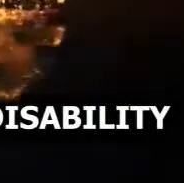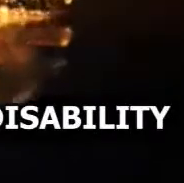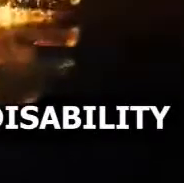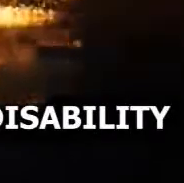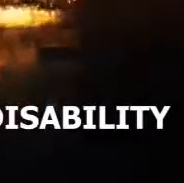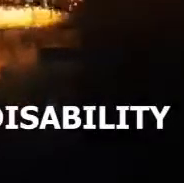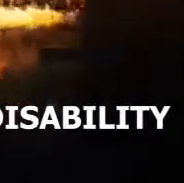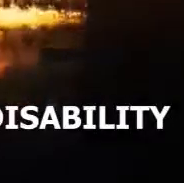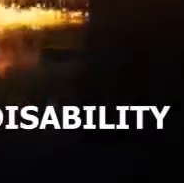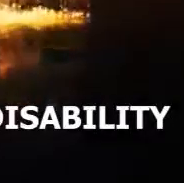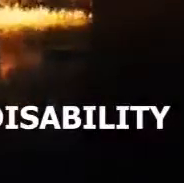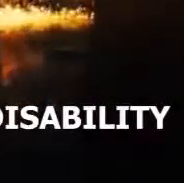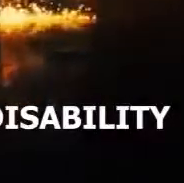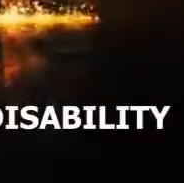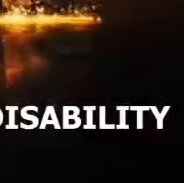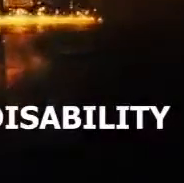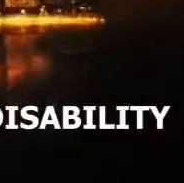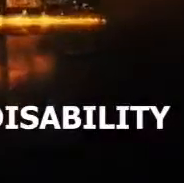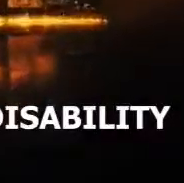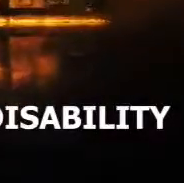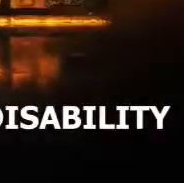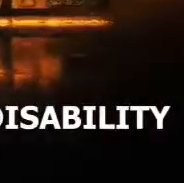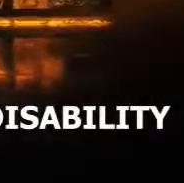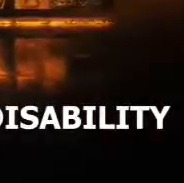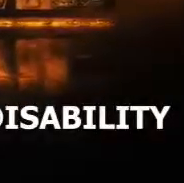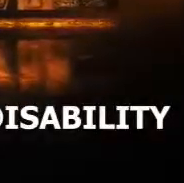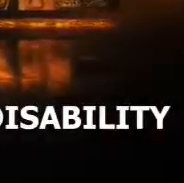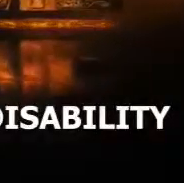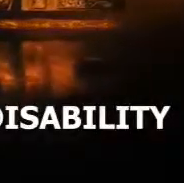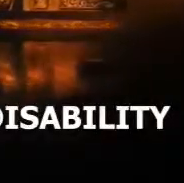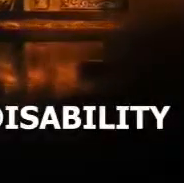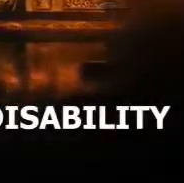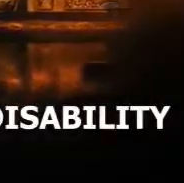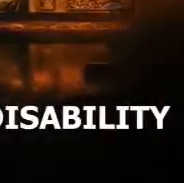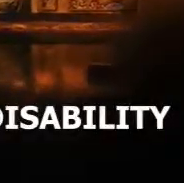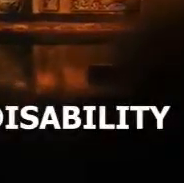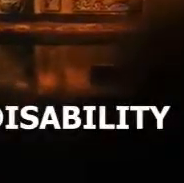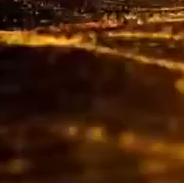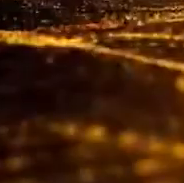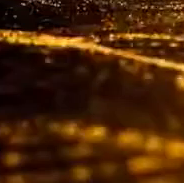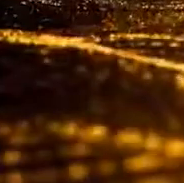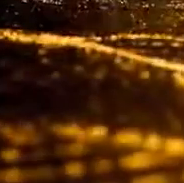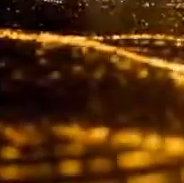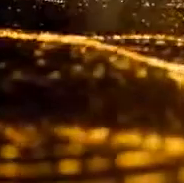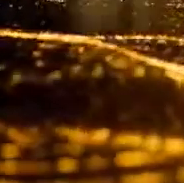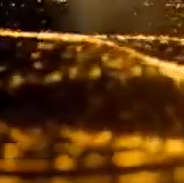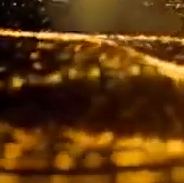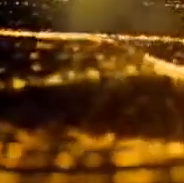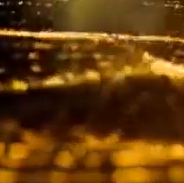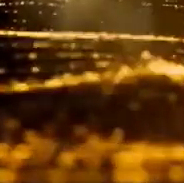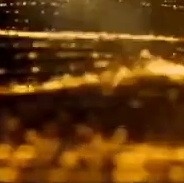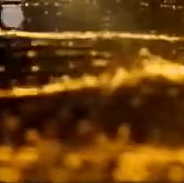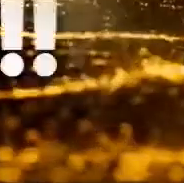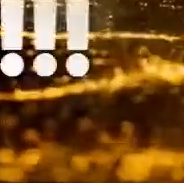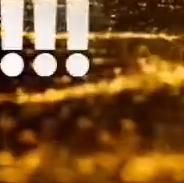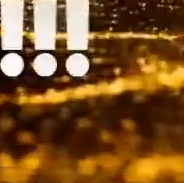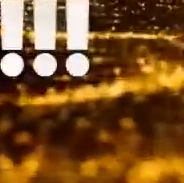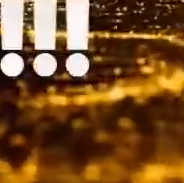H4P Showtime. It's 10 years of bringing dignity to disability. H4P